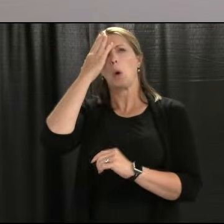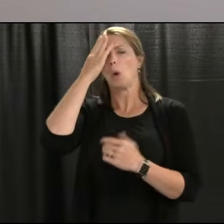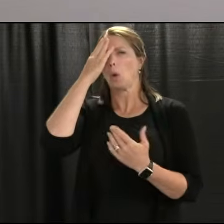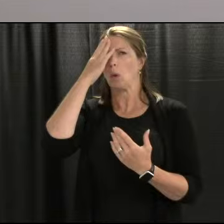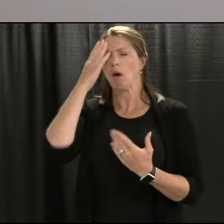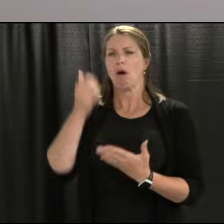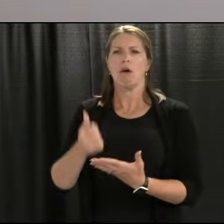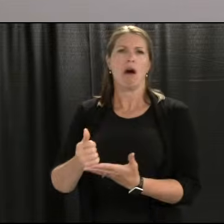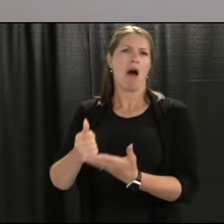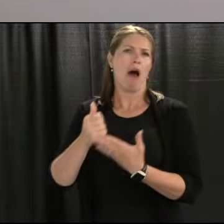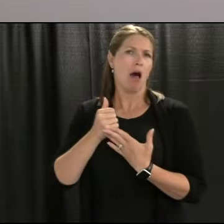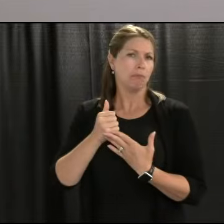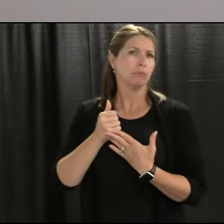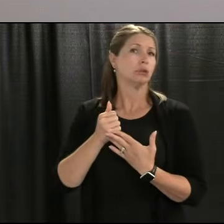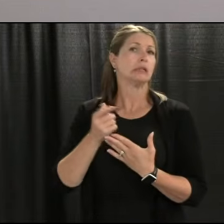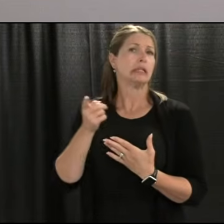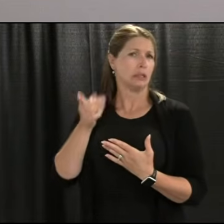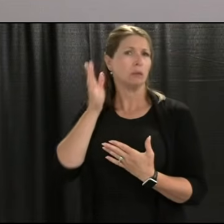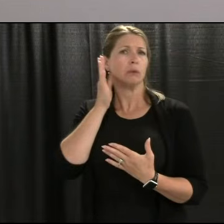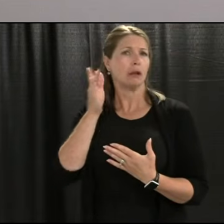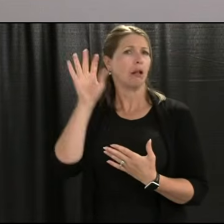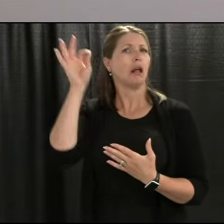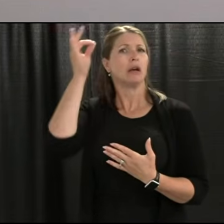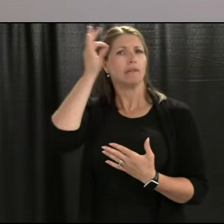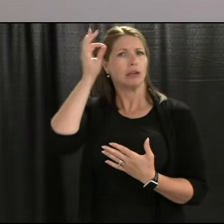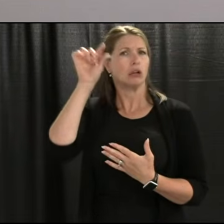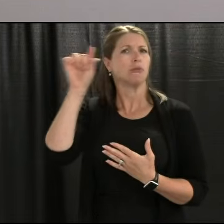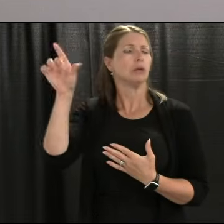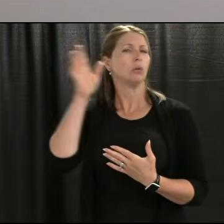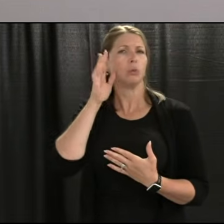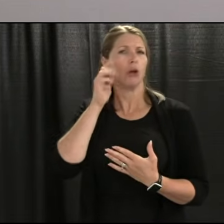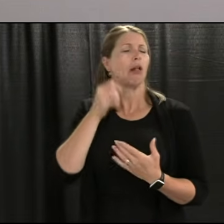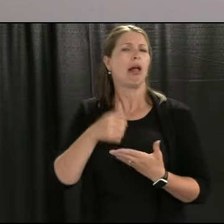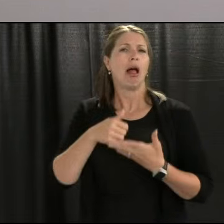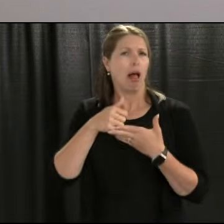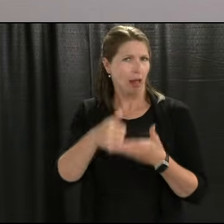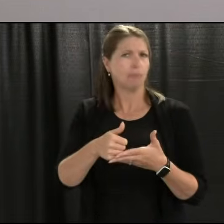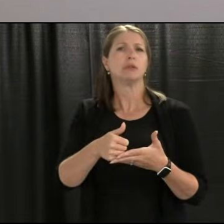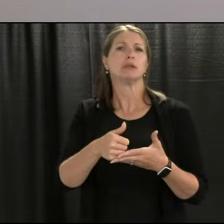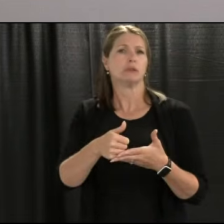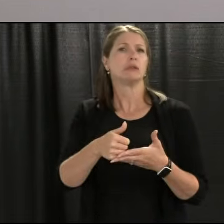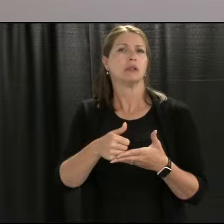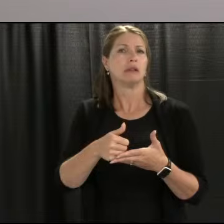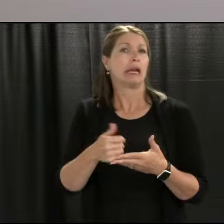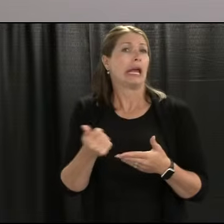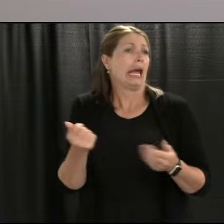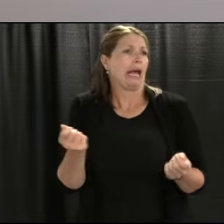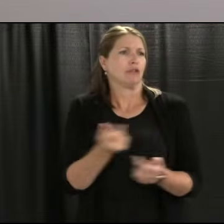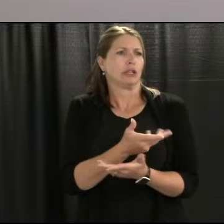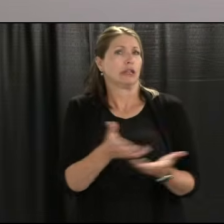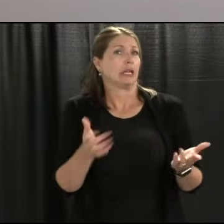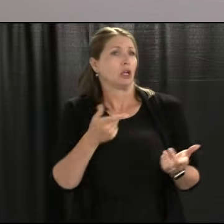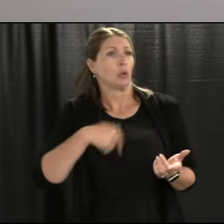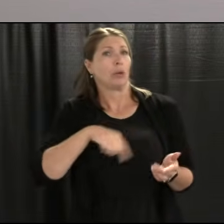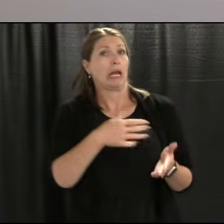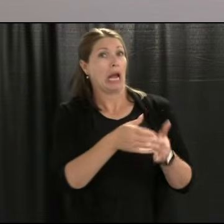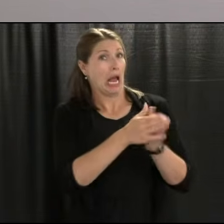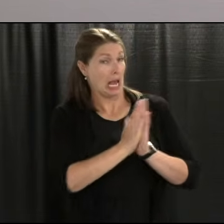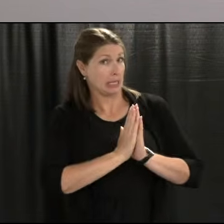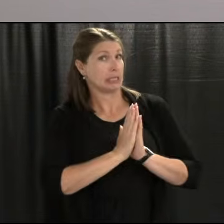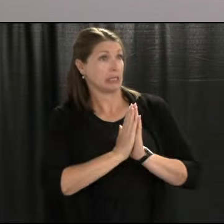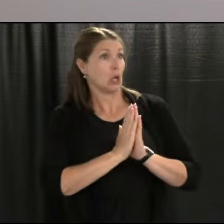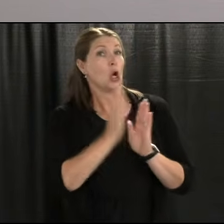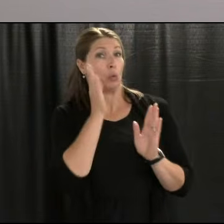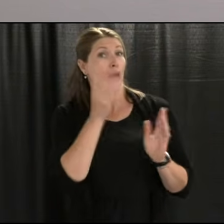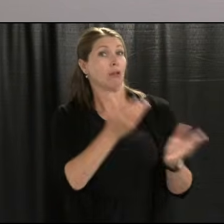and all help that the Canadian government can do. He committed to making sure that everything that we had asked for we have received, which is true to